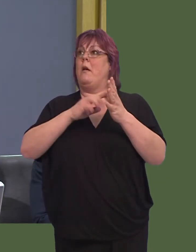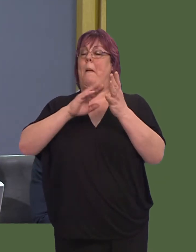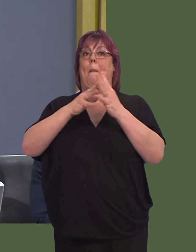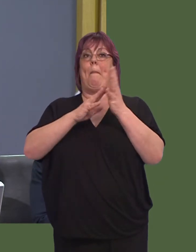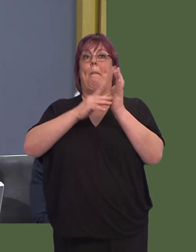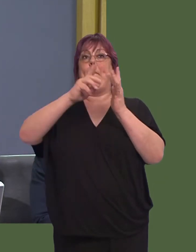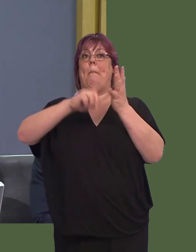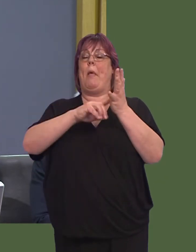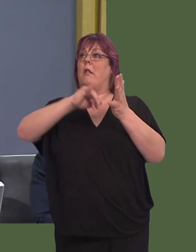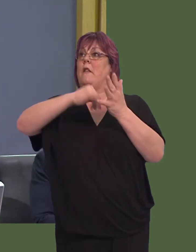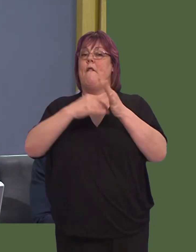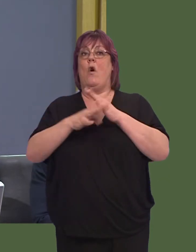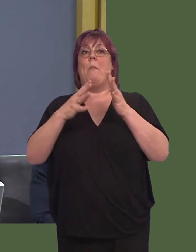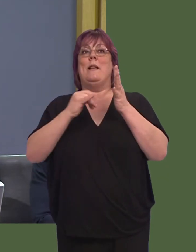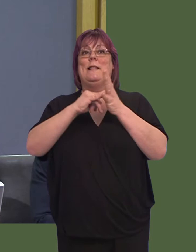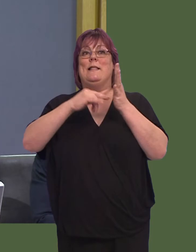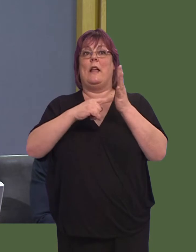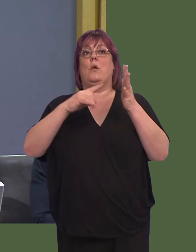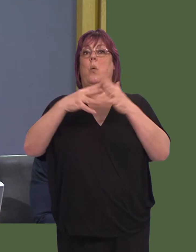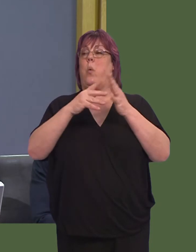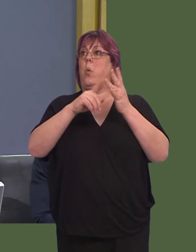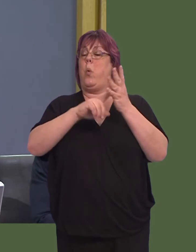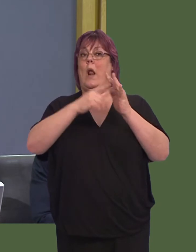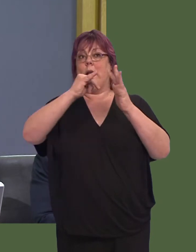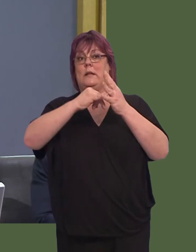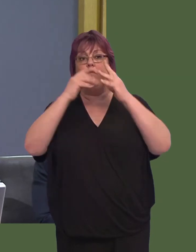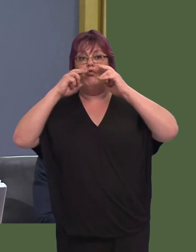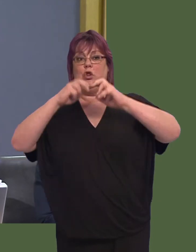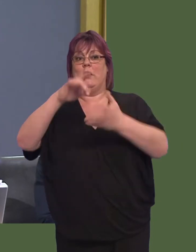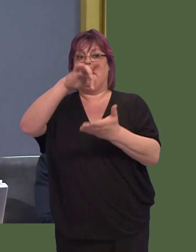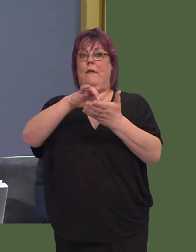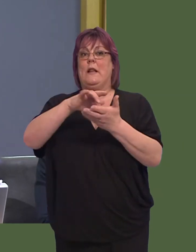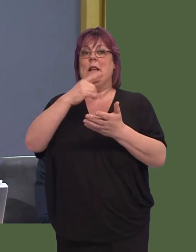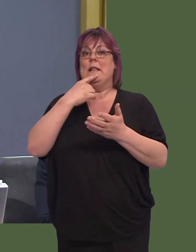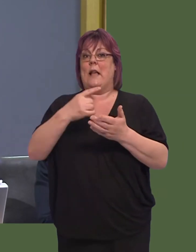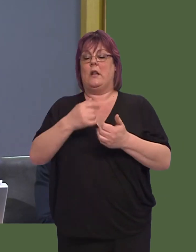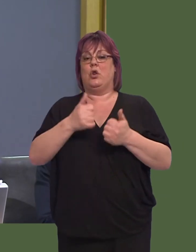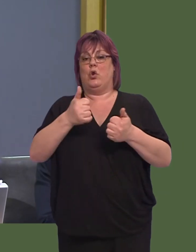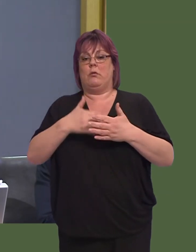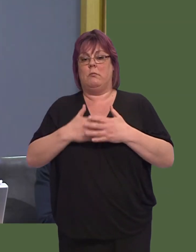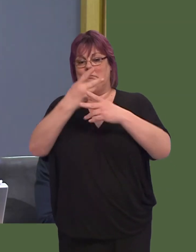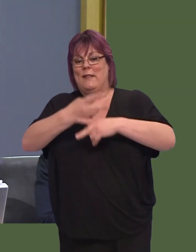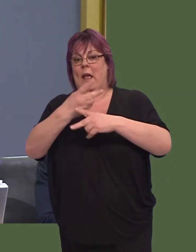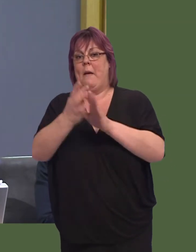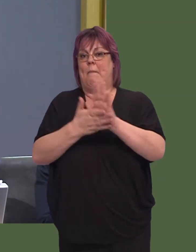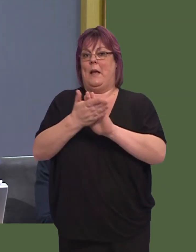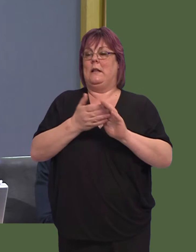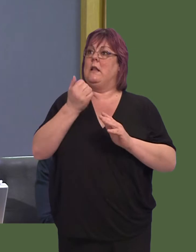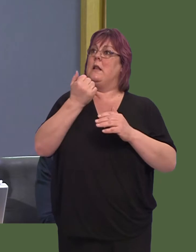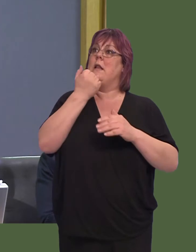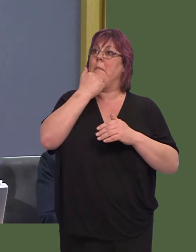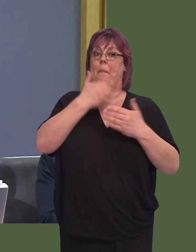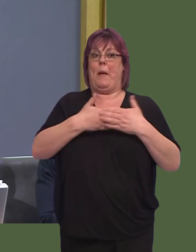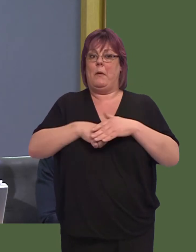Clinical Research and Innovation Centre found that interventional care led to a marked decrease in stillbirth rates. Emma